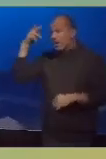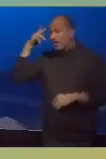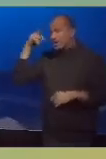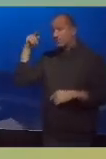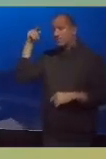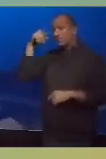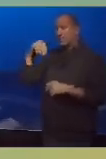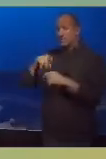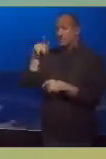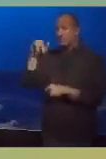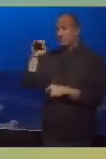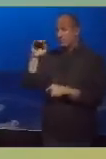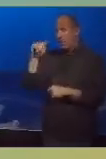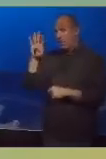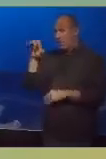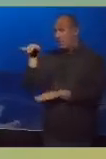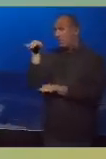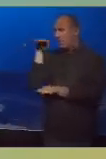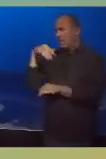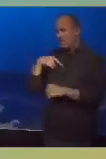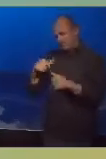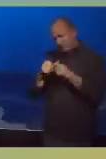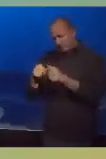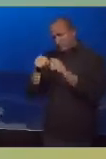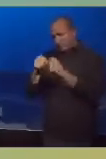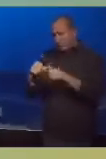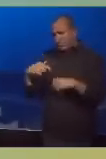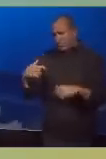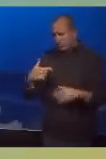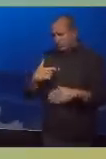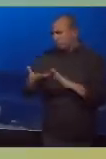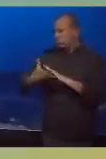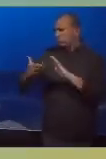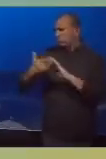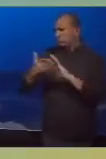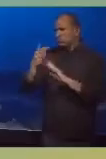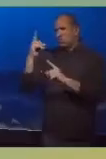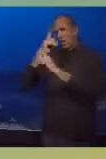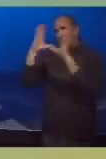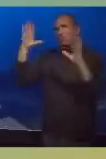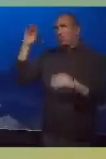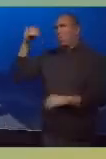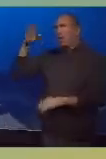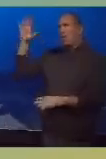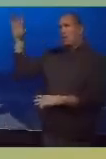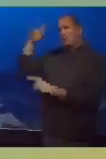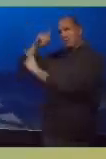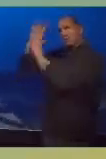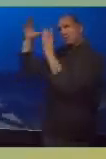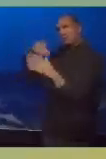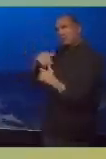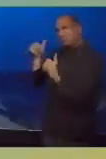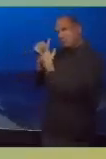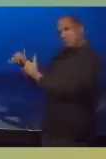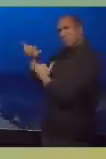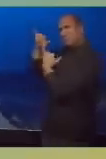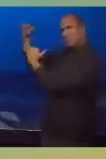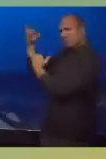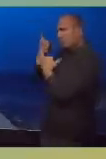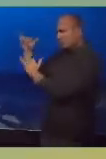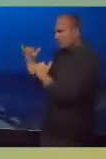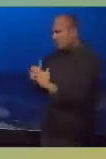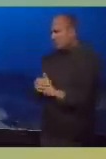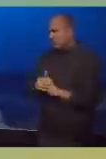and in Africa, I've continued to hold the ideals that President Obama has long demonstrated,